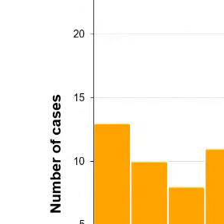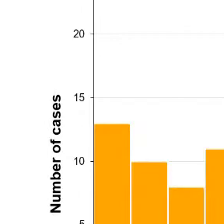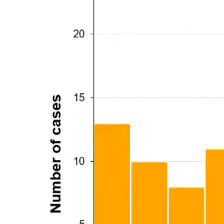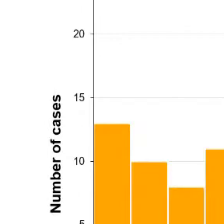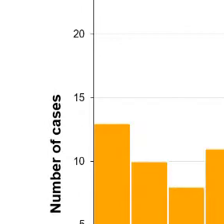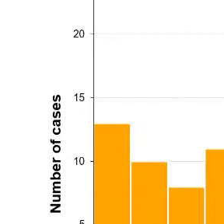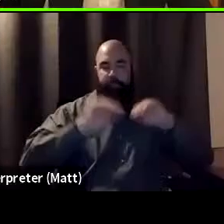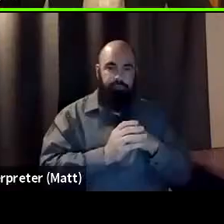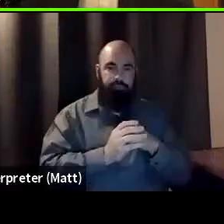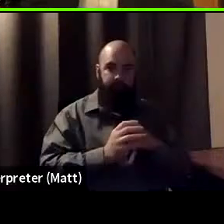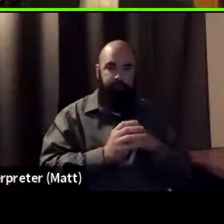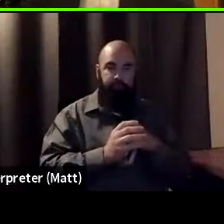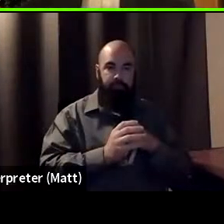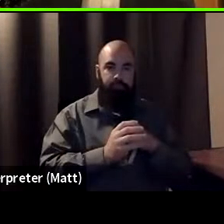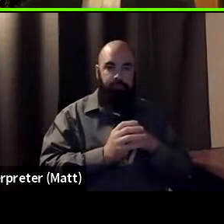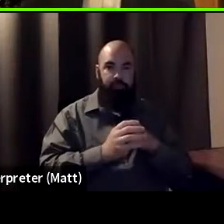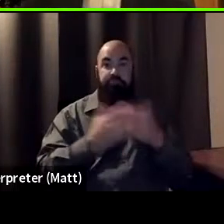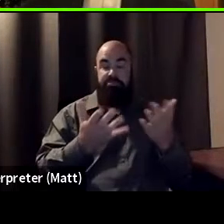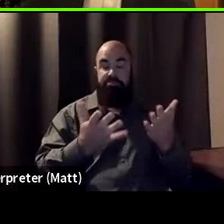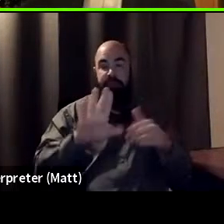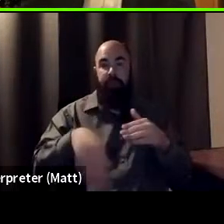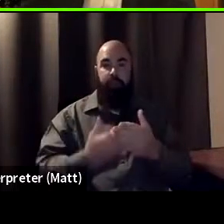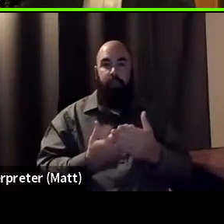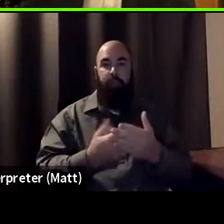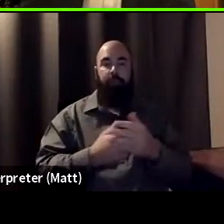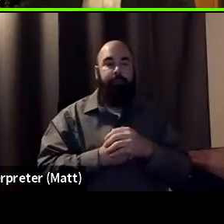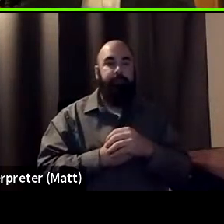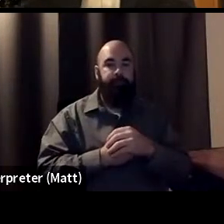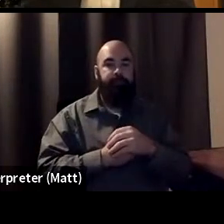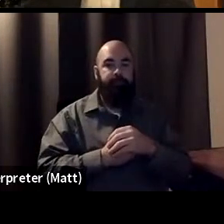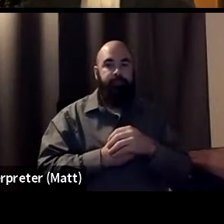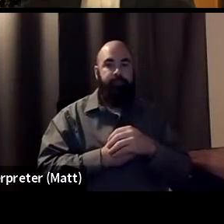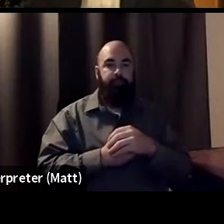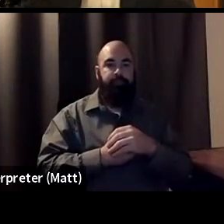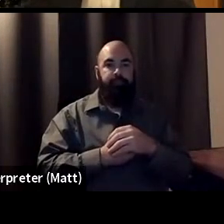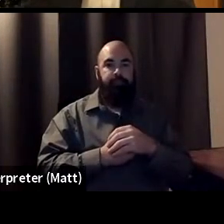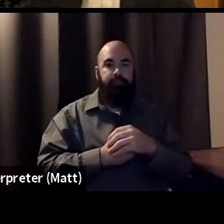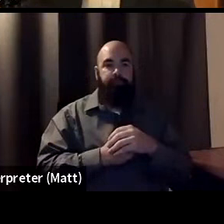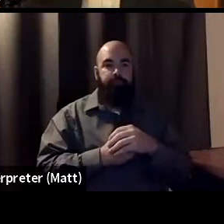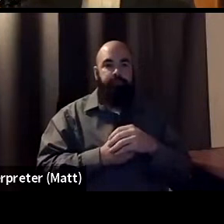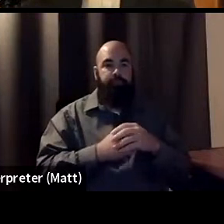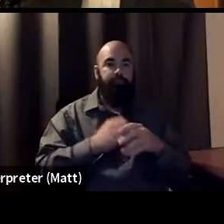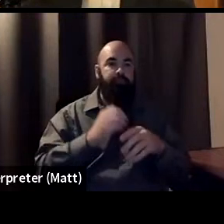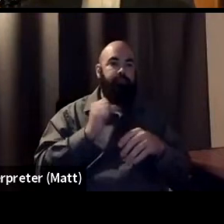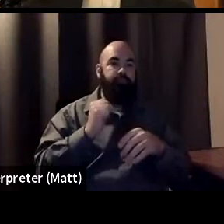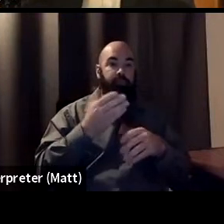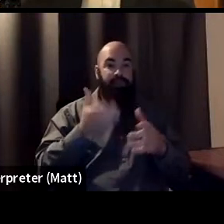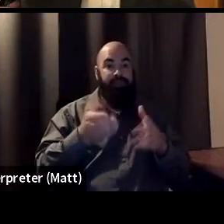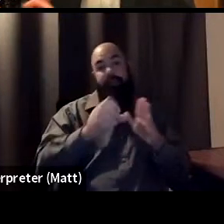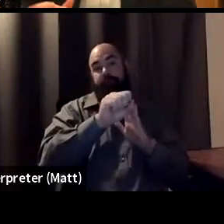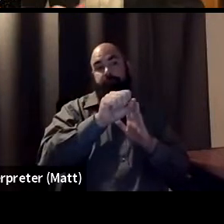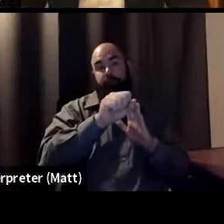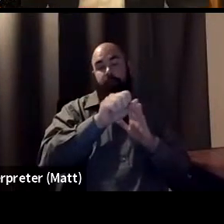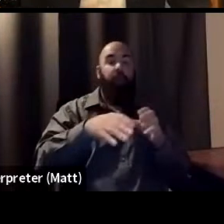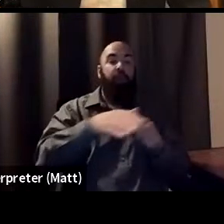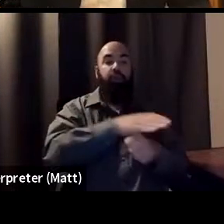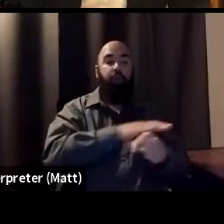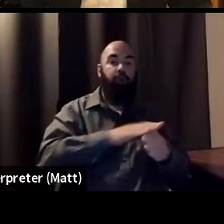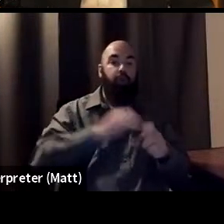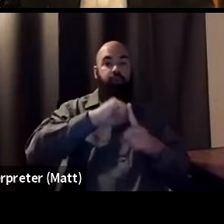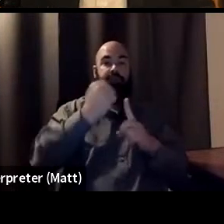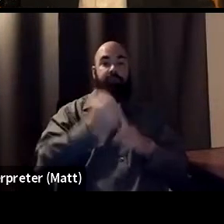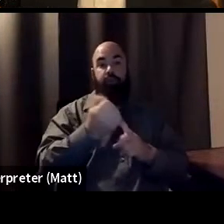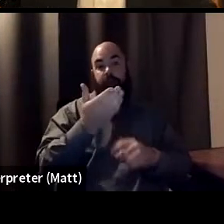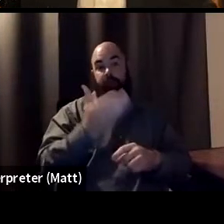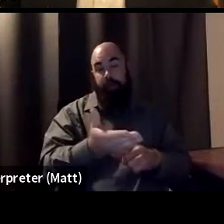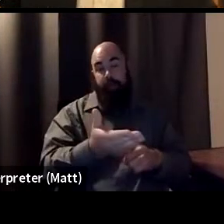Okay. Very And good. that's really all I have to present to you as far as the state of current affairs. Things are actually